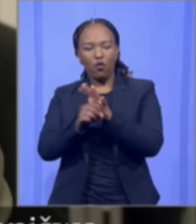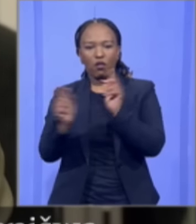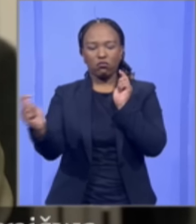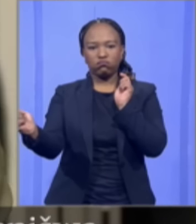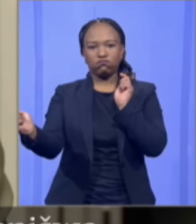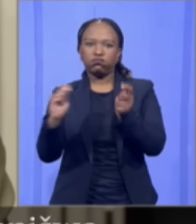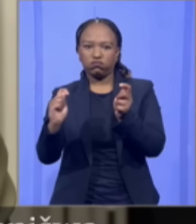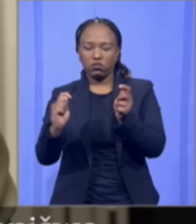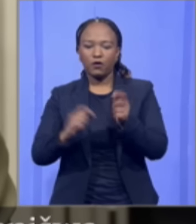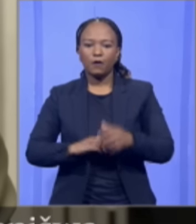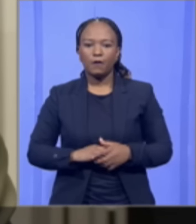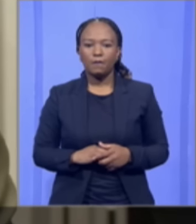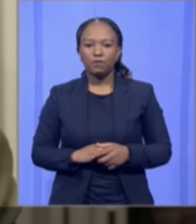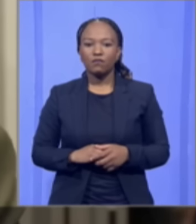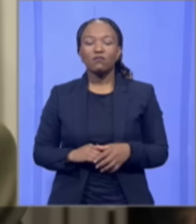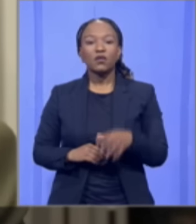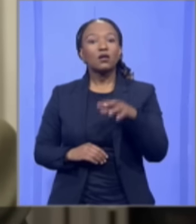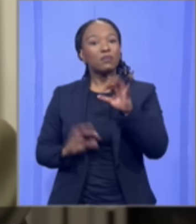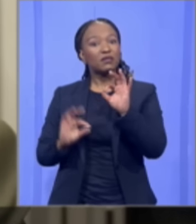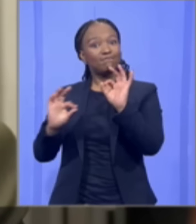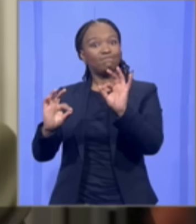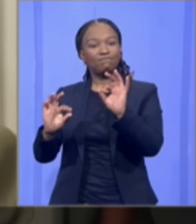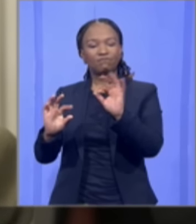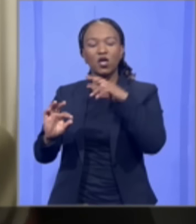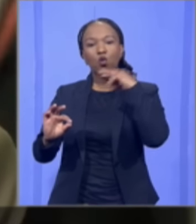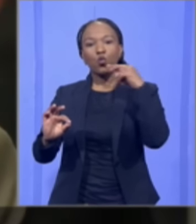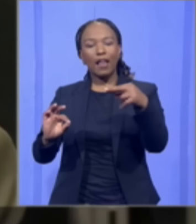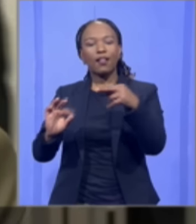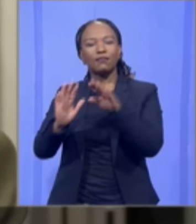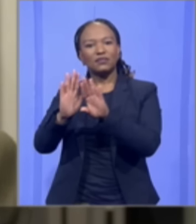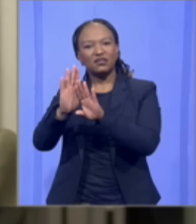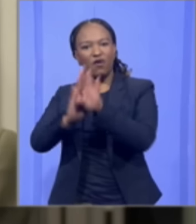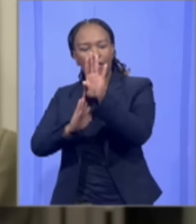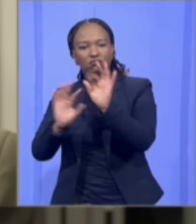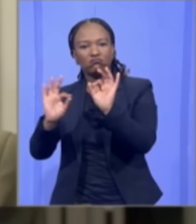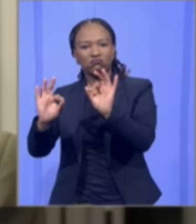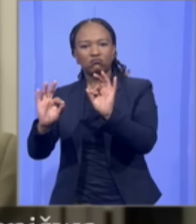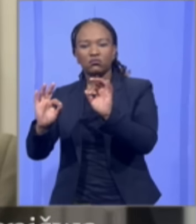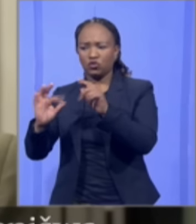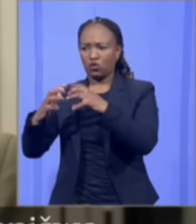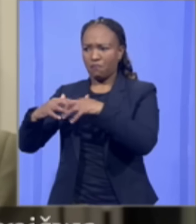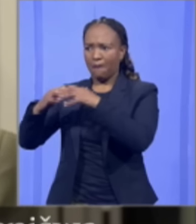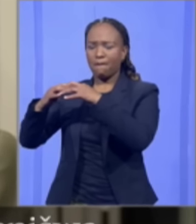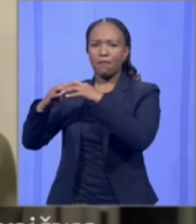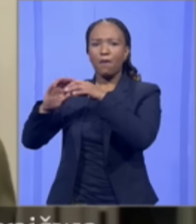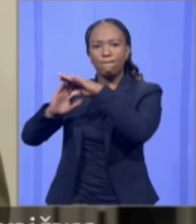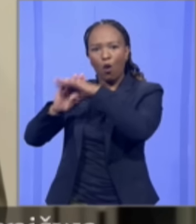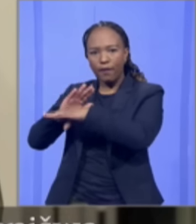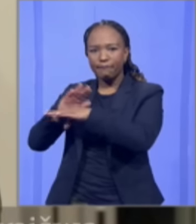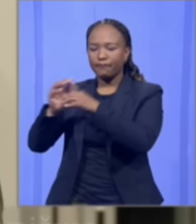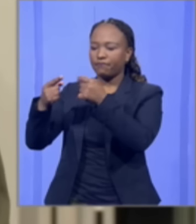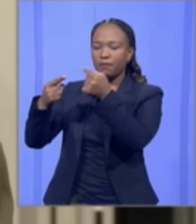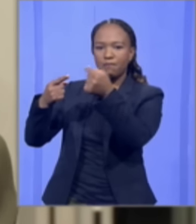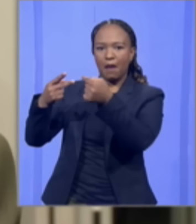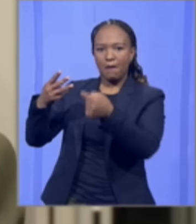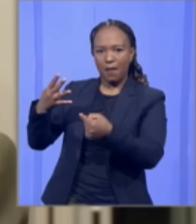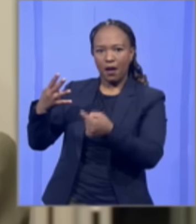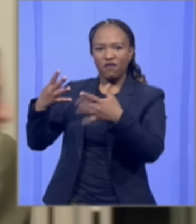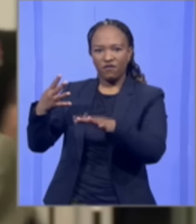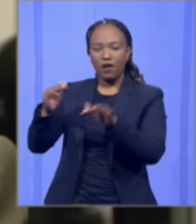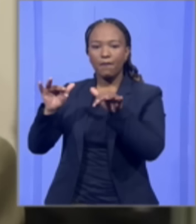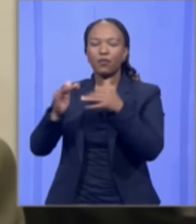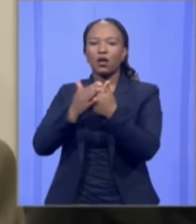development serious. We must bring projects and programs to make sure that people develop their own